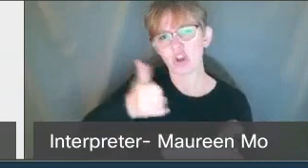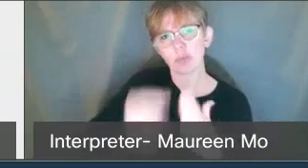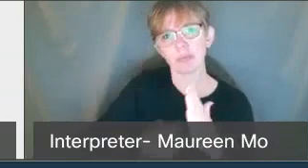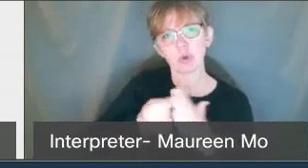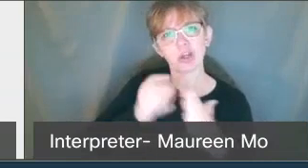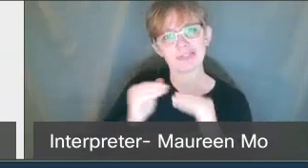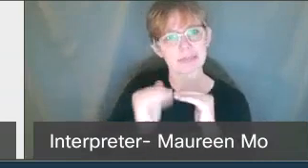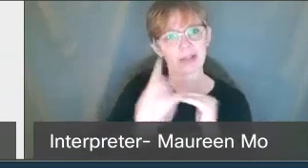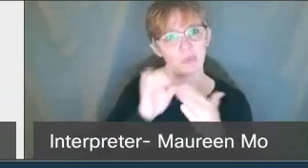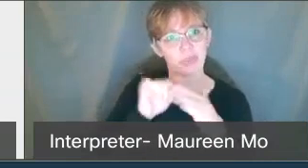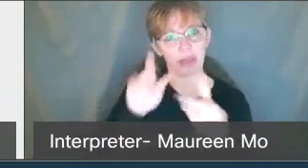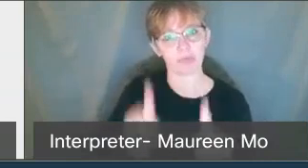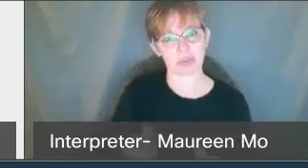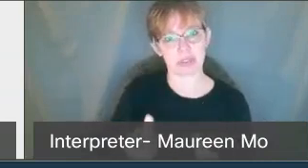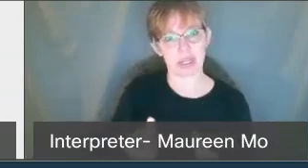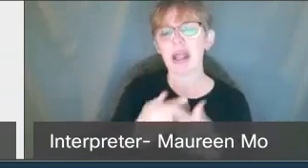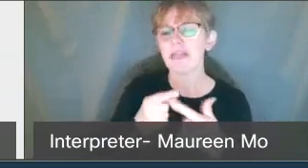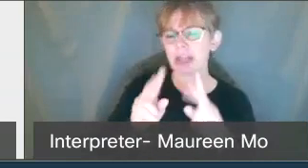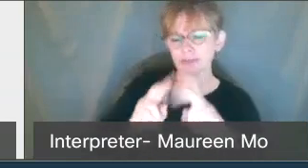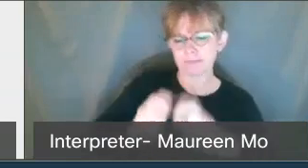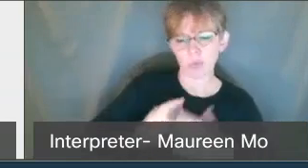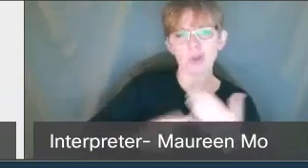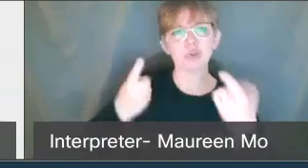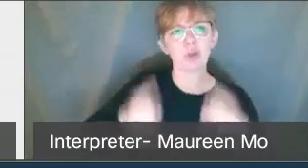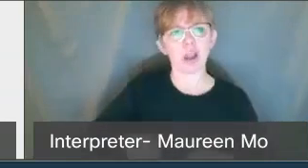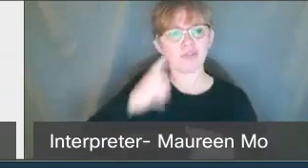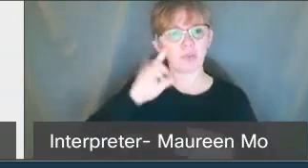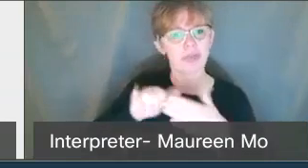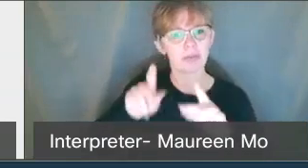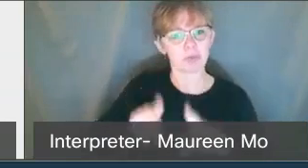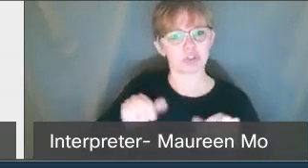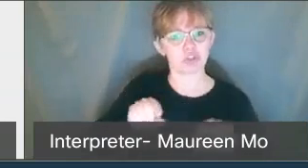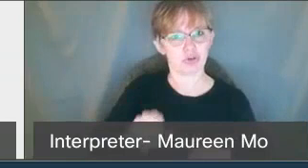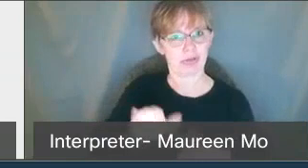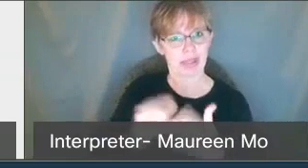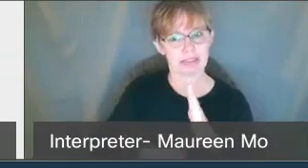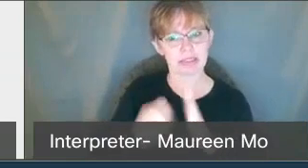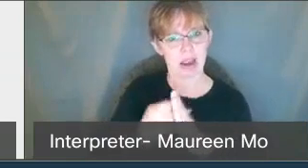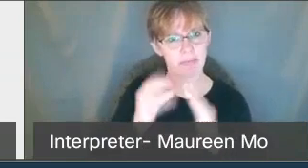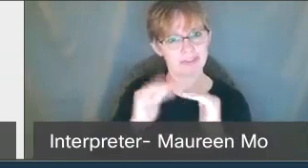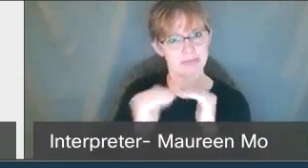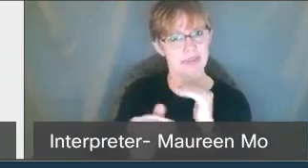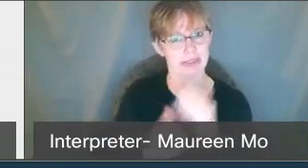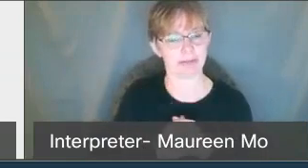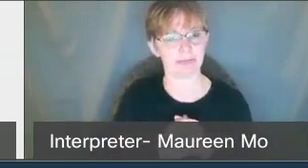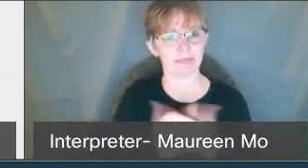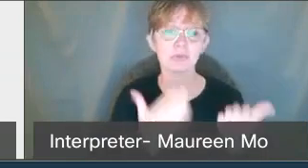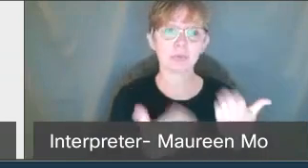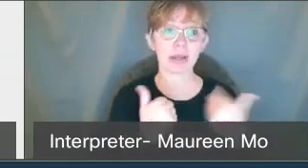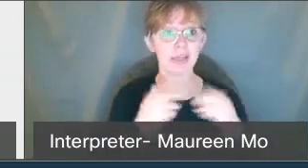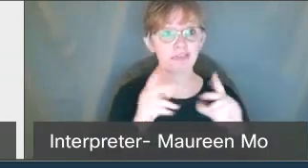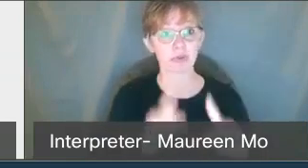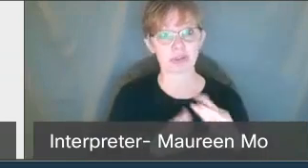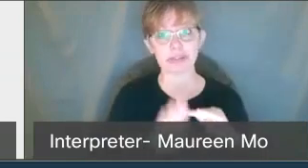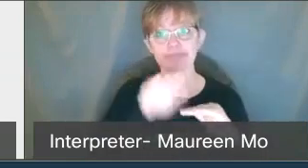then to ask yourself what has been going on for the person during that time. So it could be that you have somebody who's cycling in and